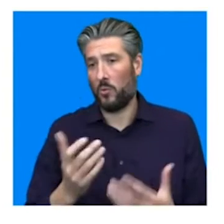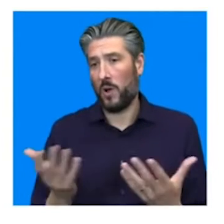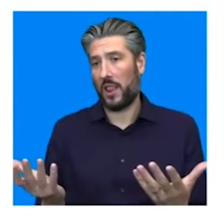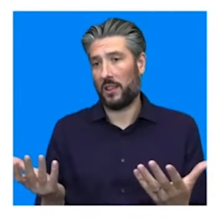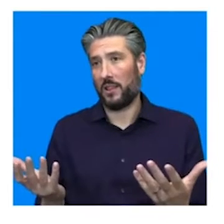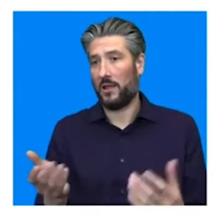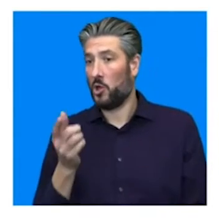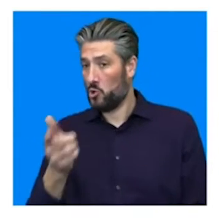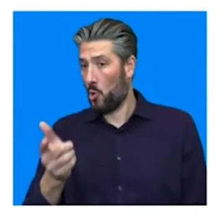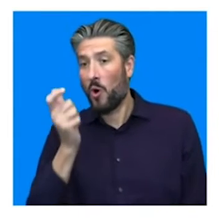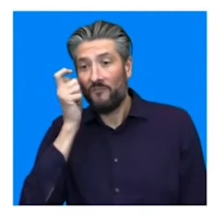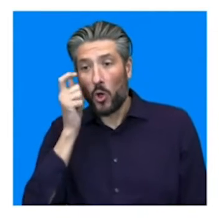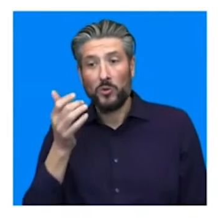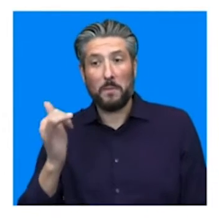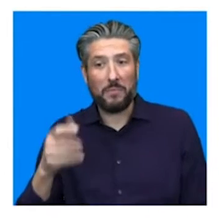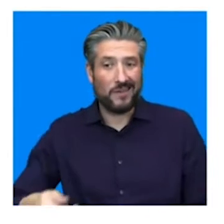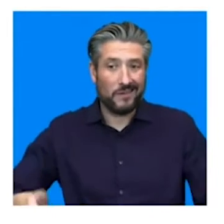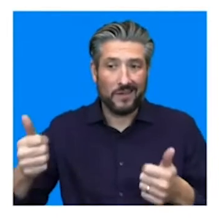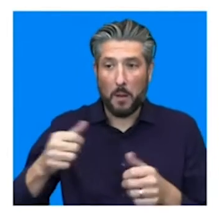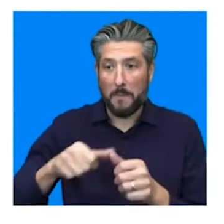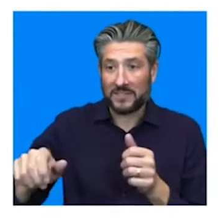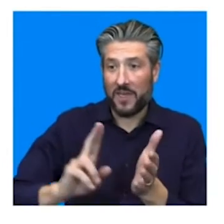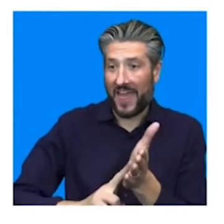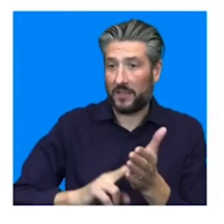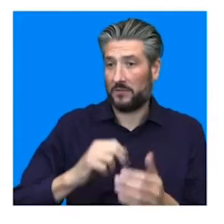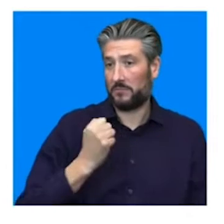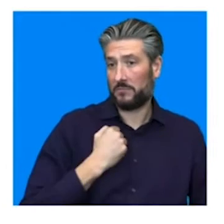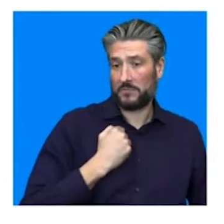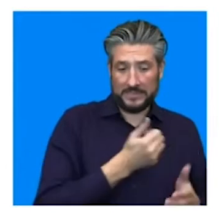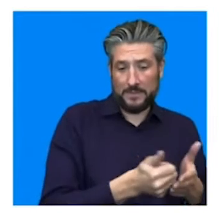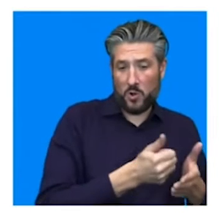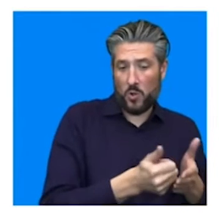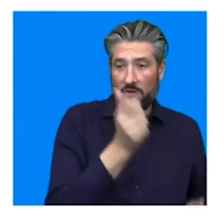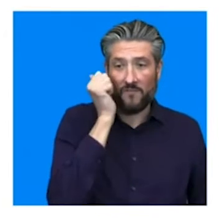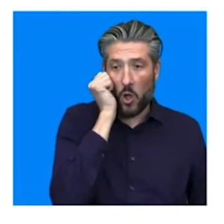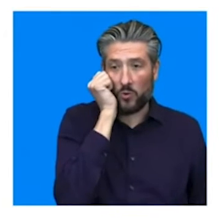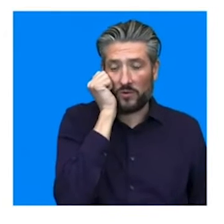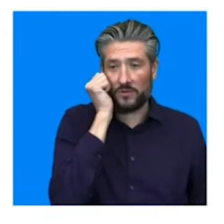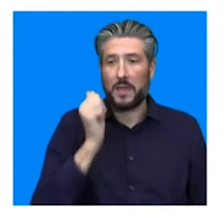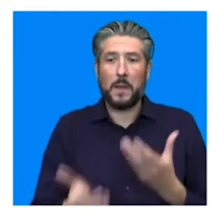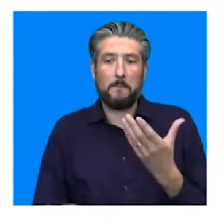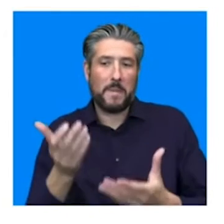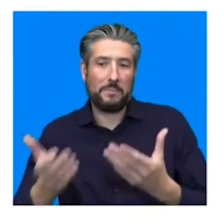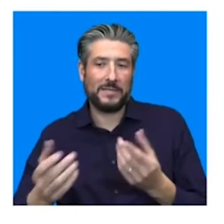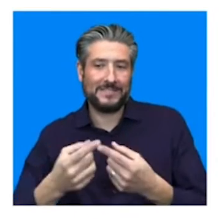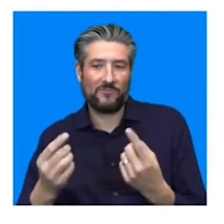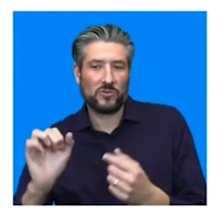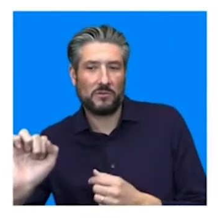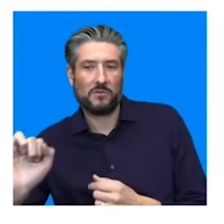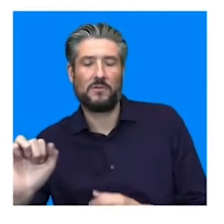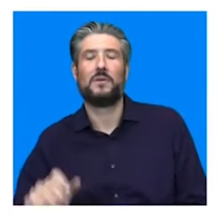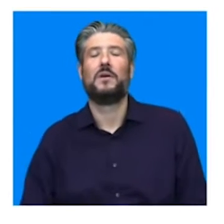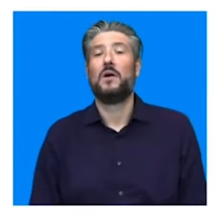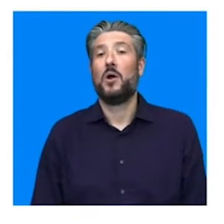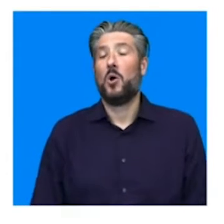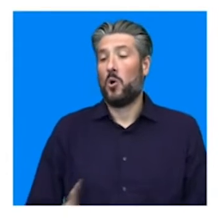or better than the typical phone at which the sort of library users might have. And the other is that